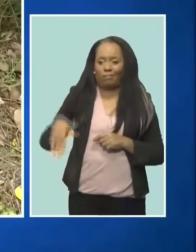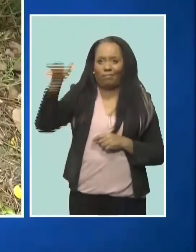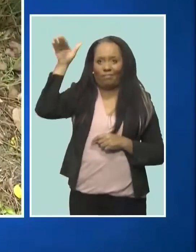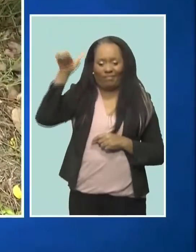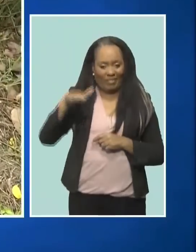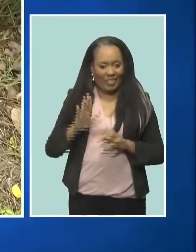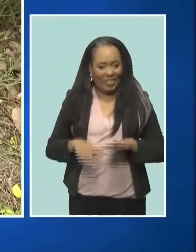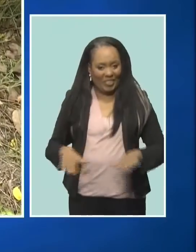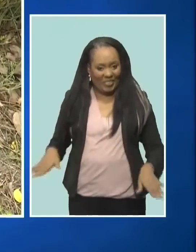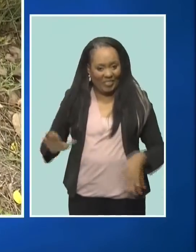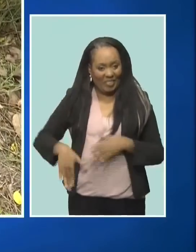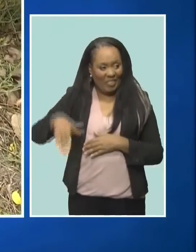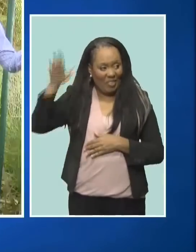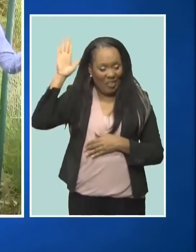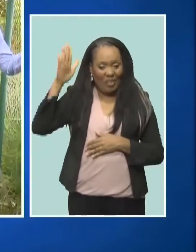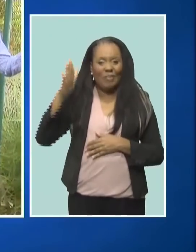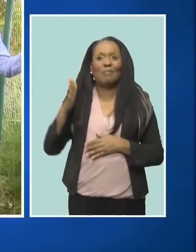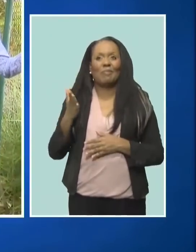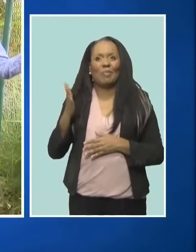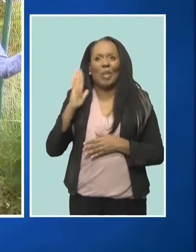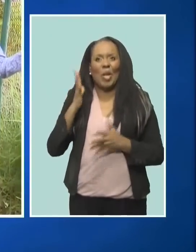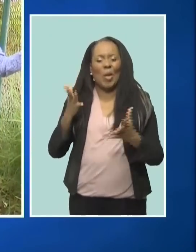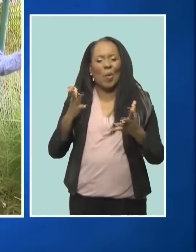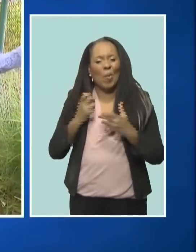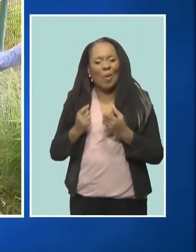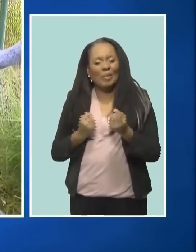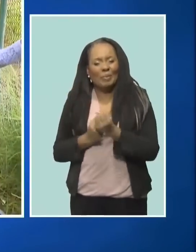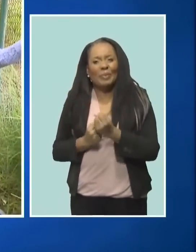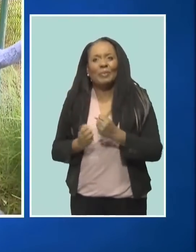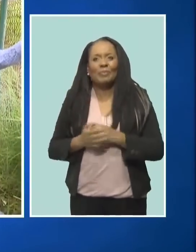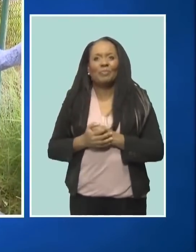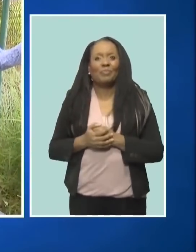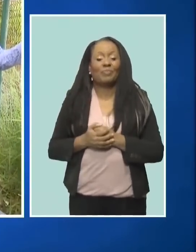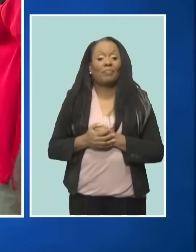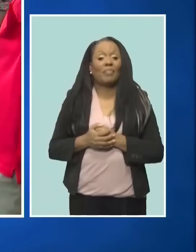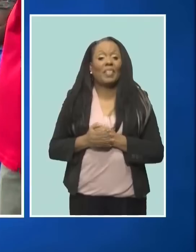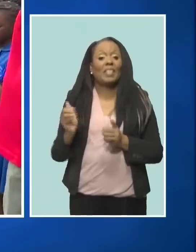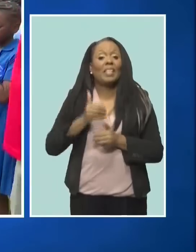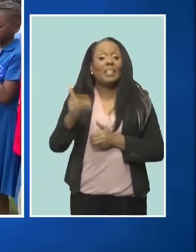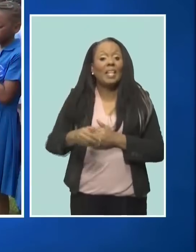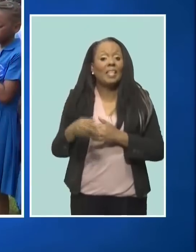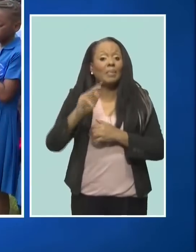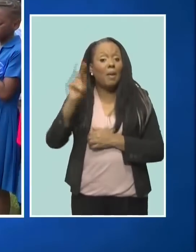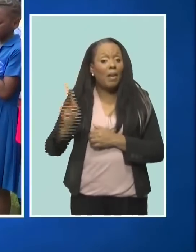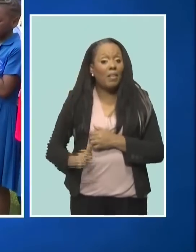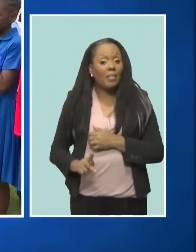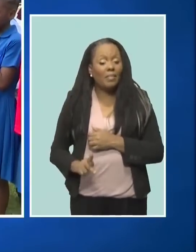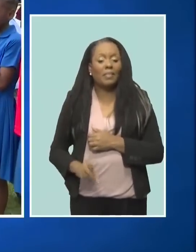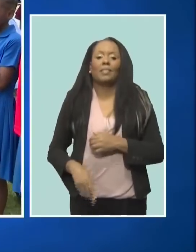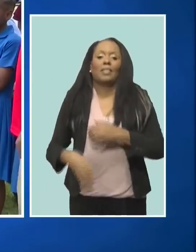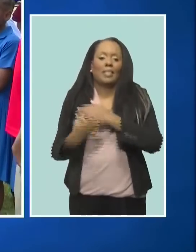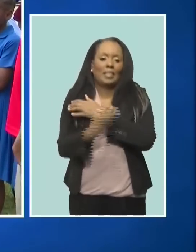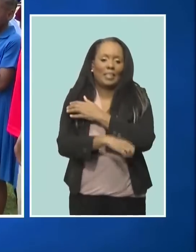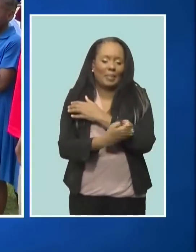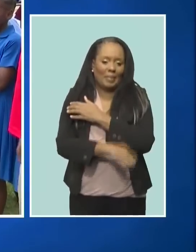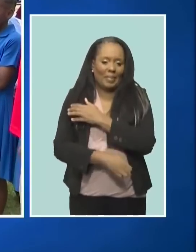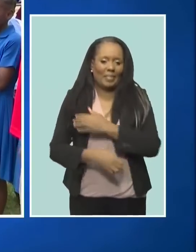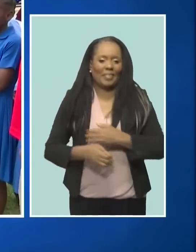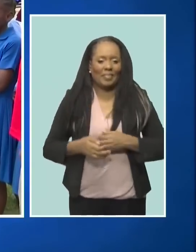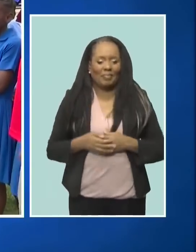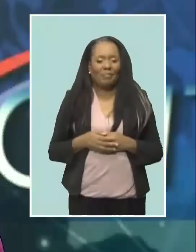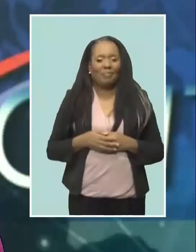the end of this month, St. Lucie will be passing the baton to St. Peter. Onesta Henry, CBC